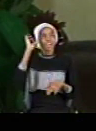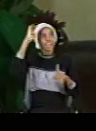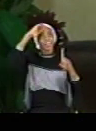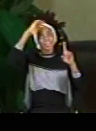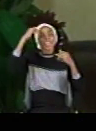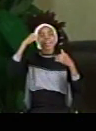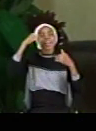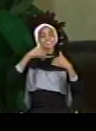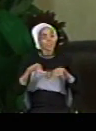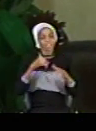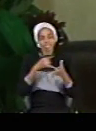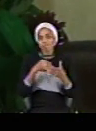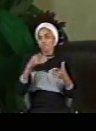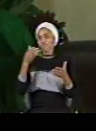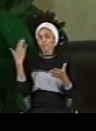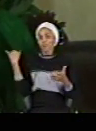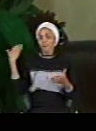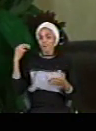Nazareth.